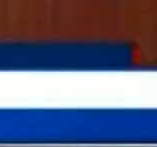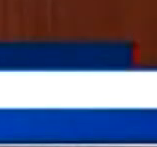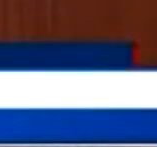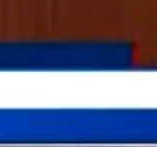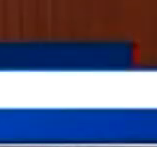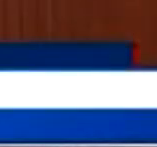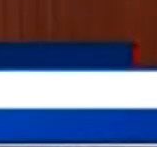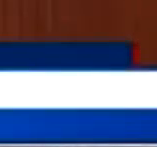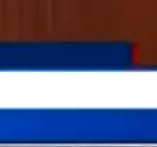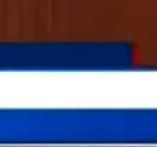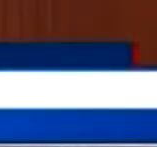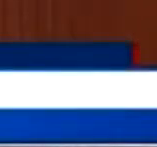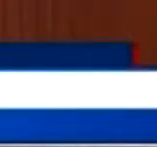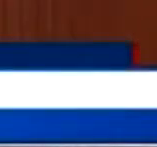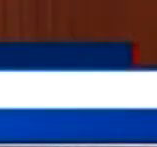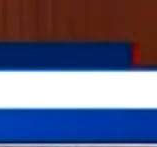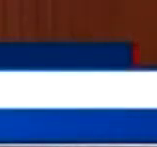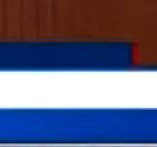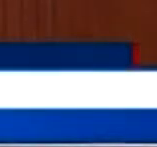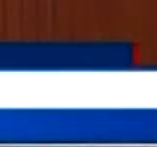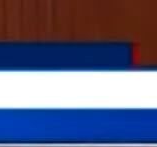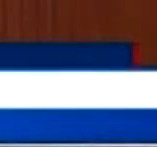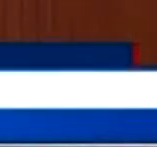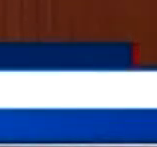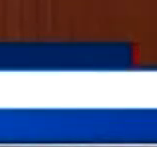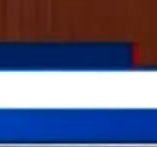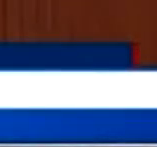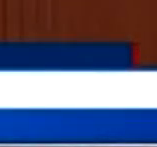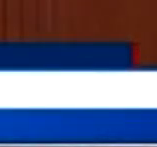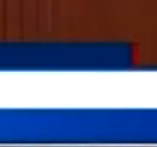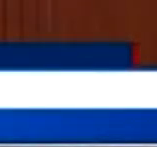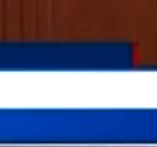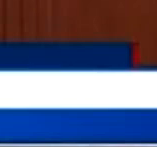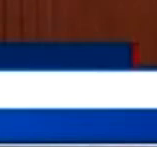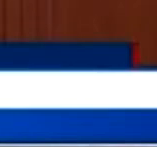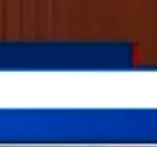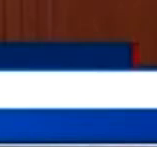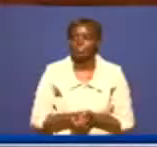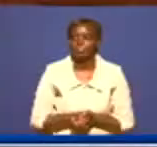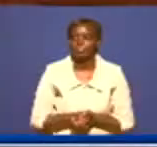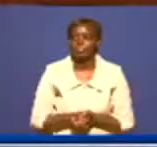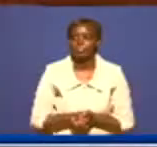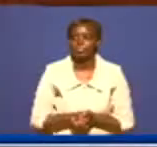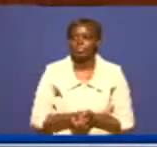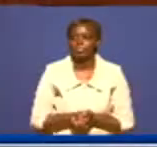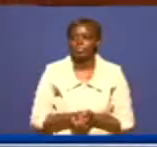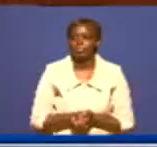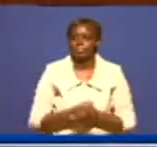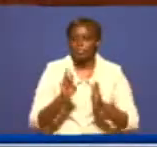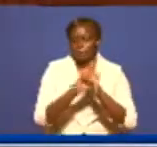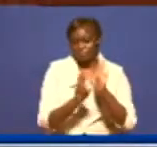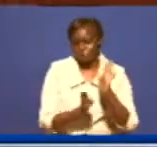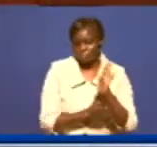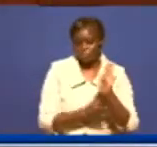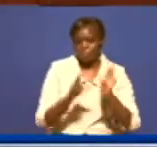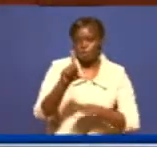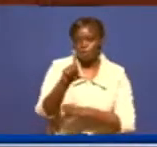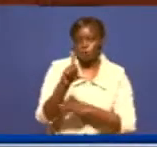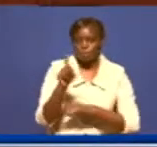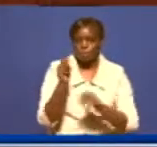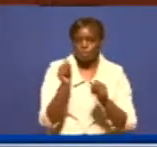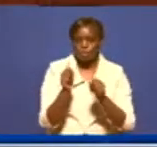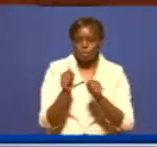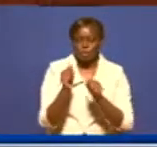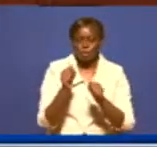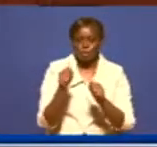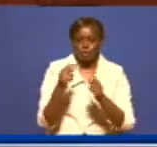should be with Parliament, just like all other miscellaneous regulations, subsidiary law should come to both